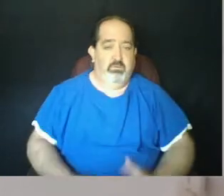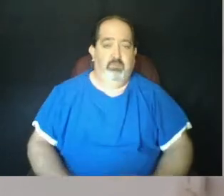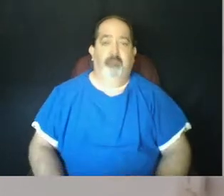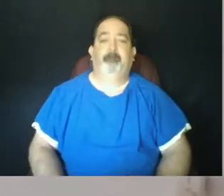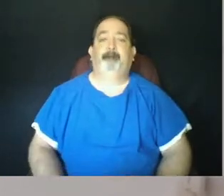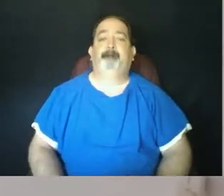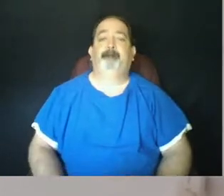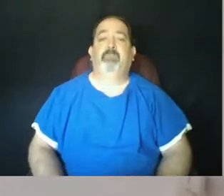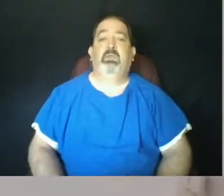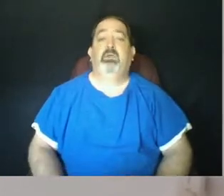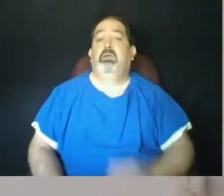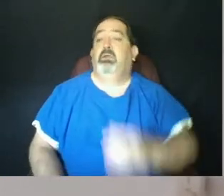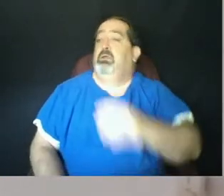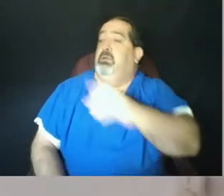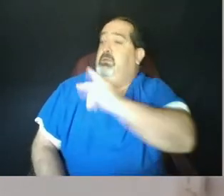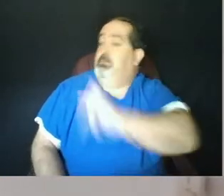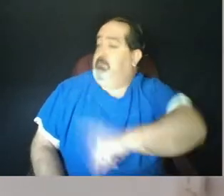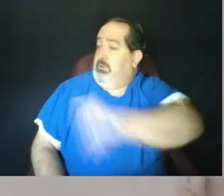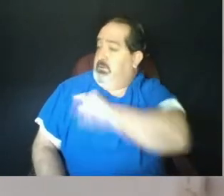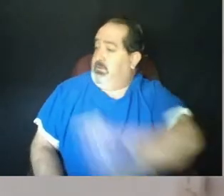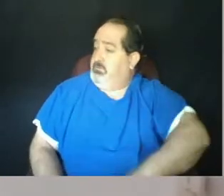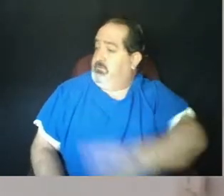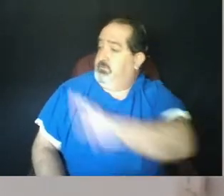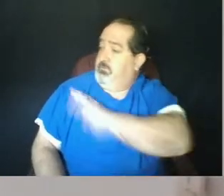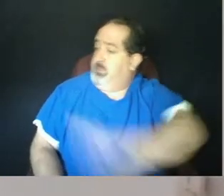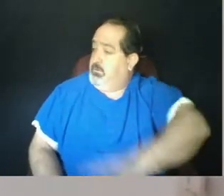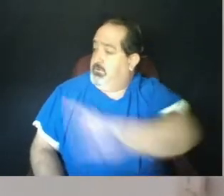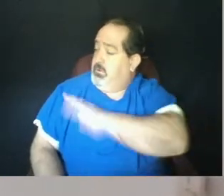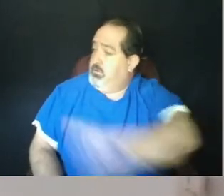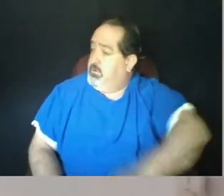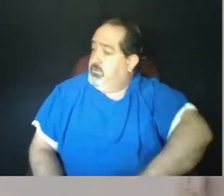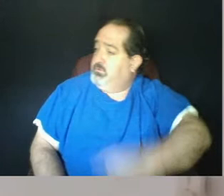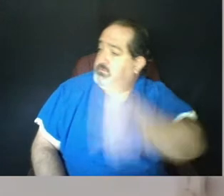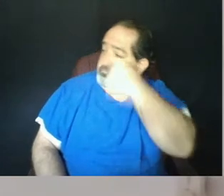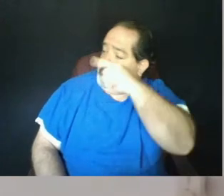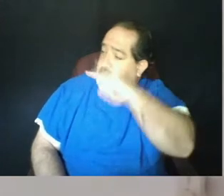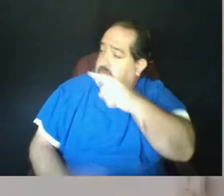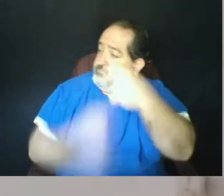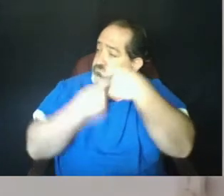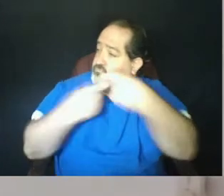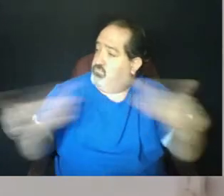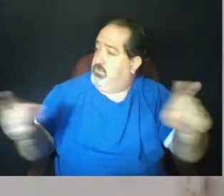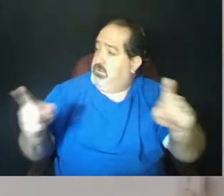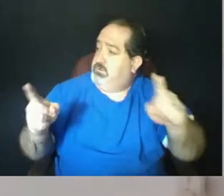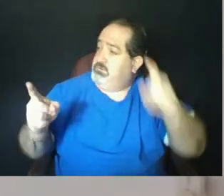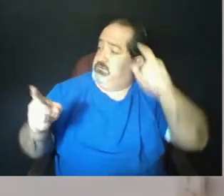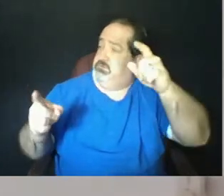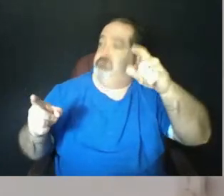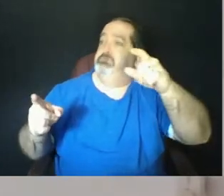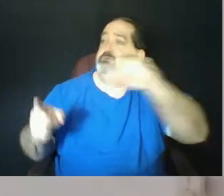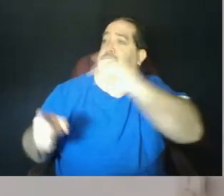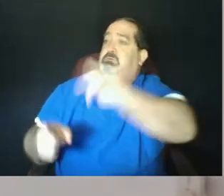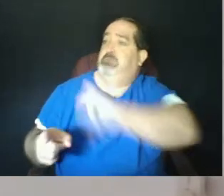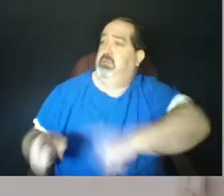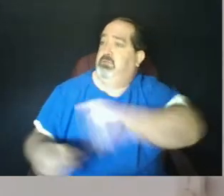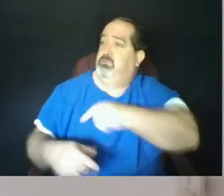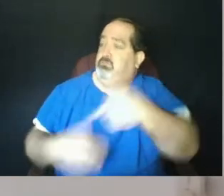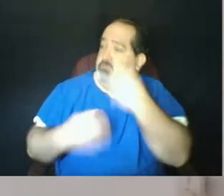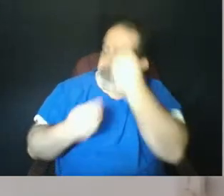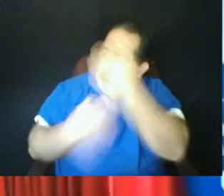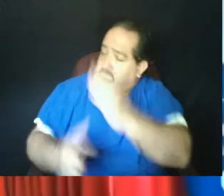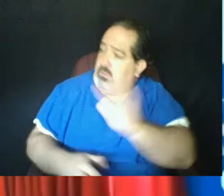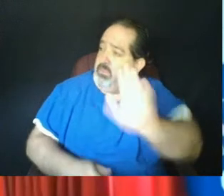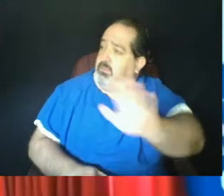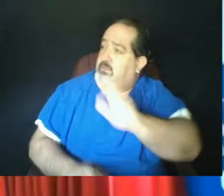Your Majesties, the Baron and Baroness of Lyondemere beg leave to address the crown, that you may grant their humble